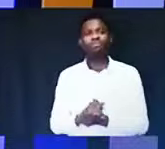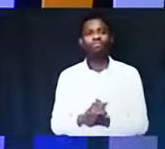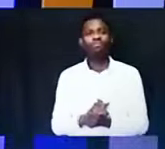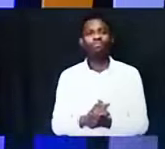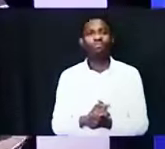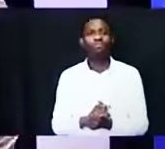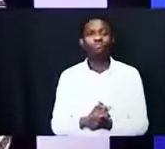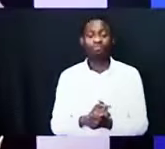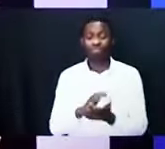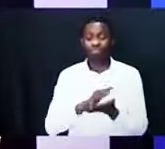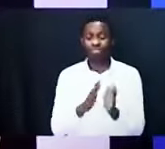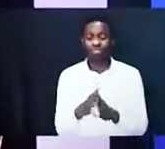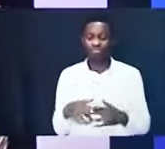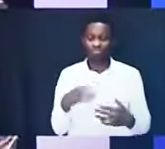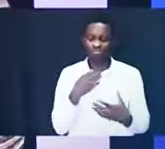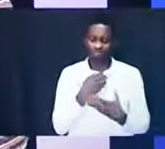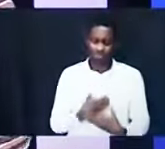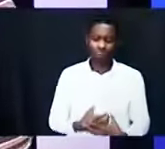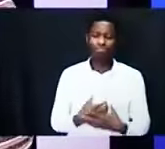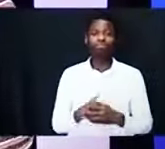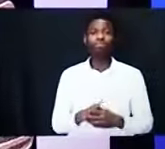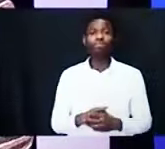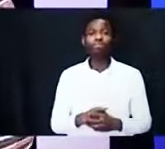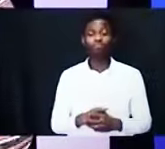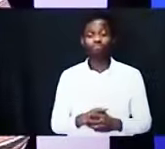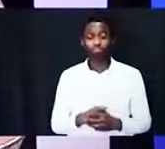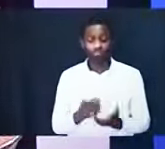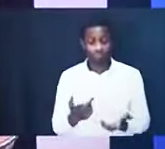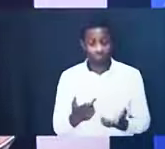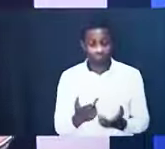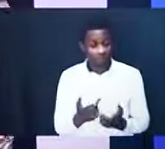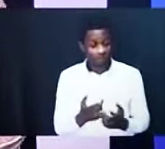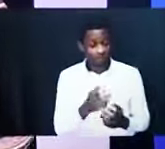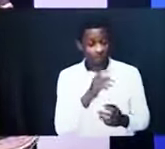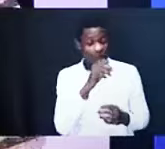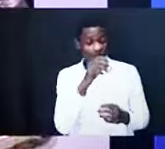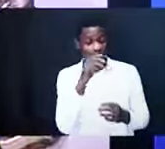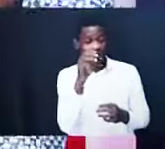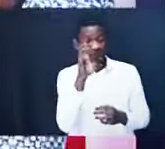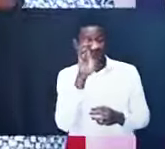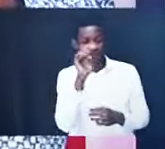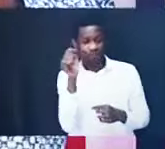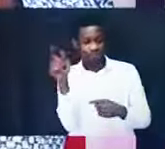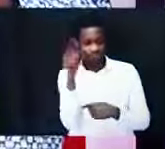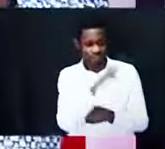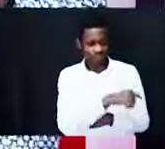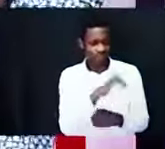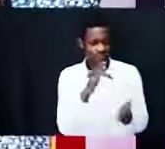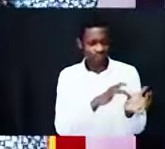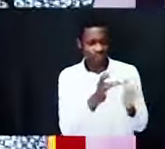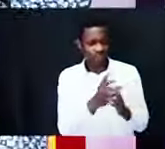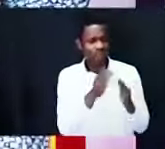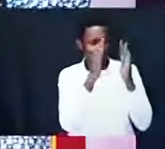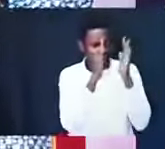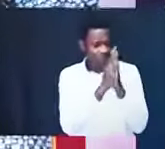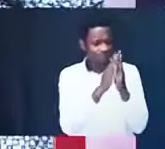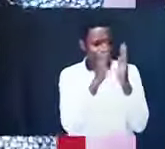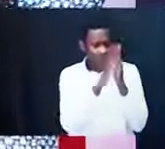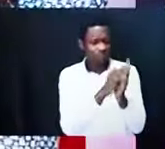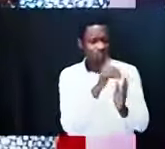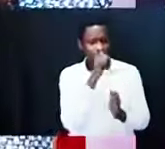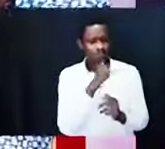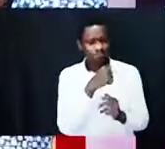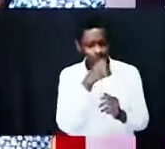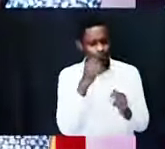enyakosino or come down. Now, what I desire here is that for 40 days he was praying and fasting. Now, dear, me pesa betri wa dream bedroom, as you say, what are the yanina